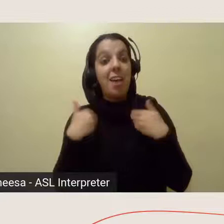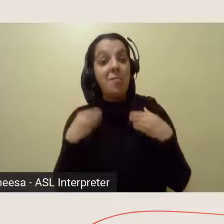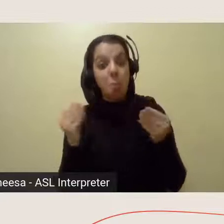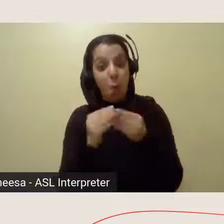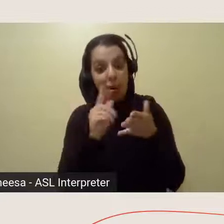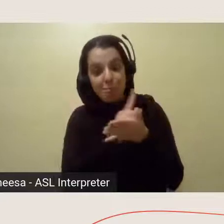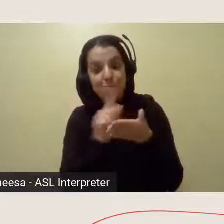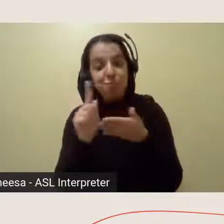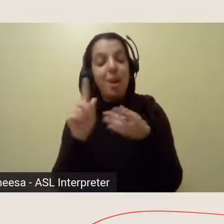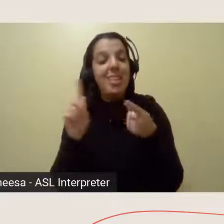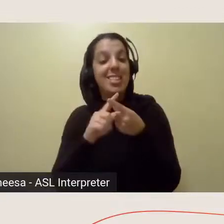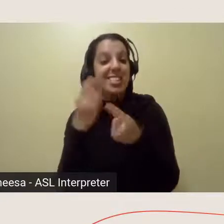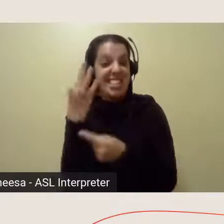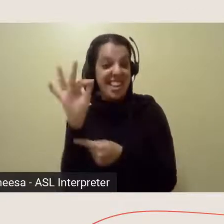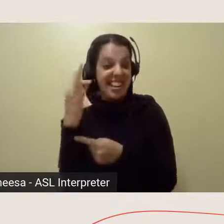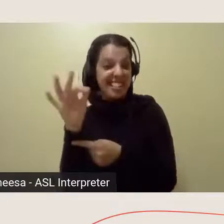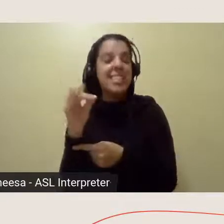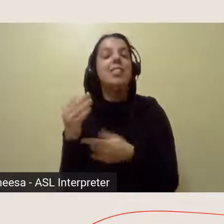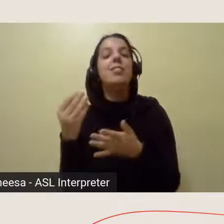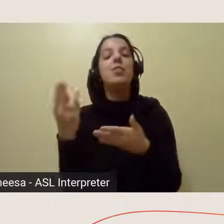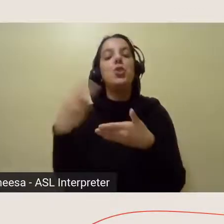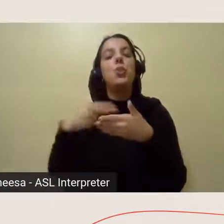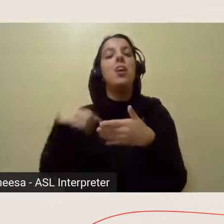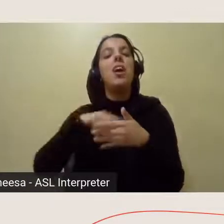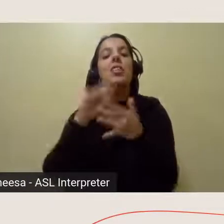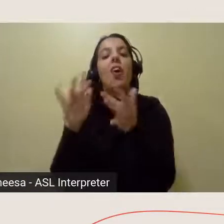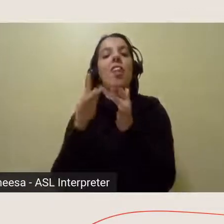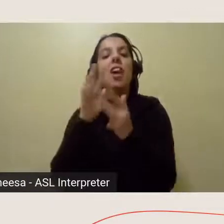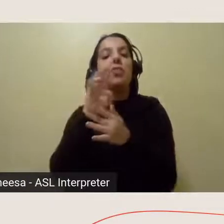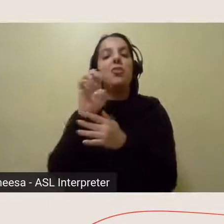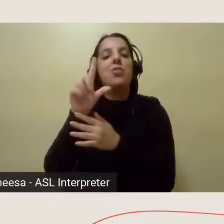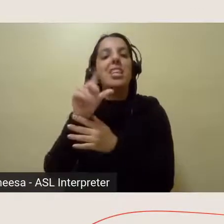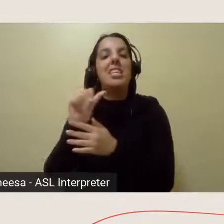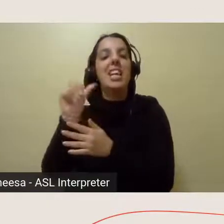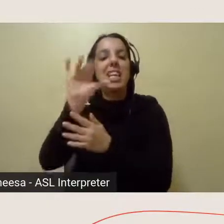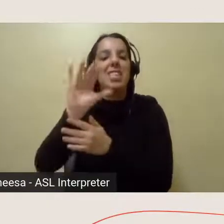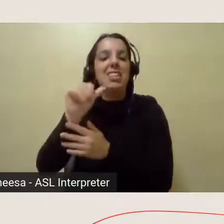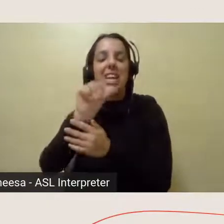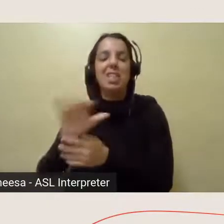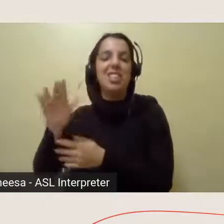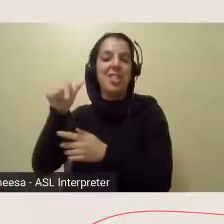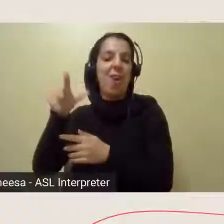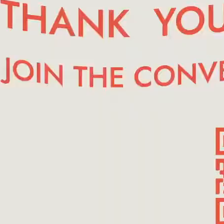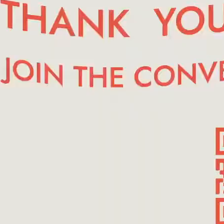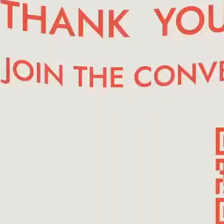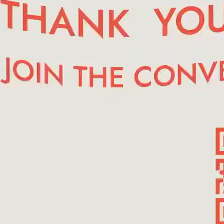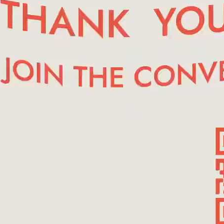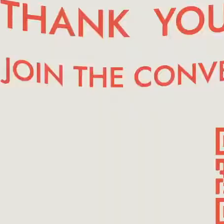please join us online at realasian.com. And take care and stay safe.